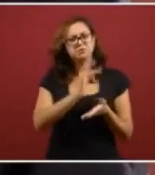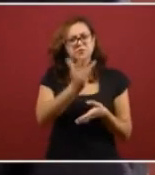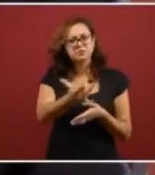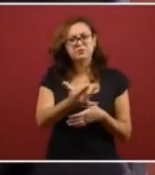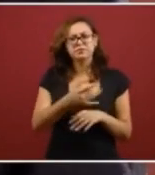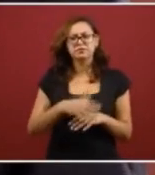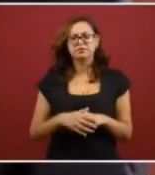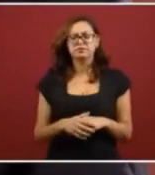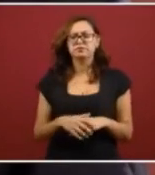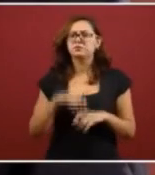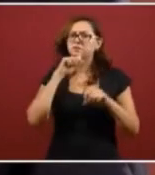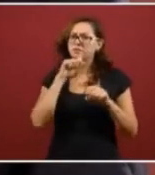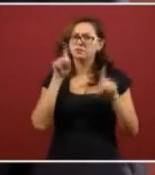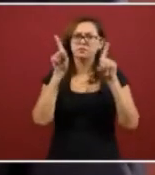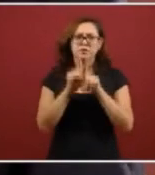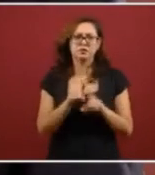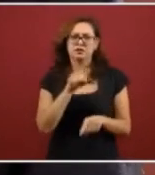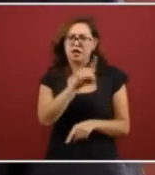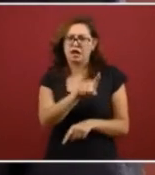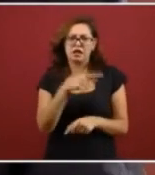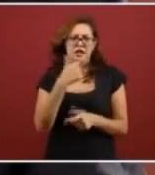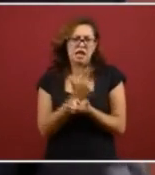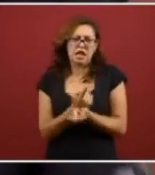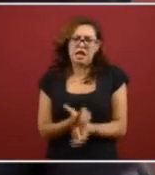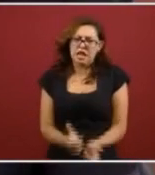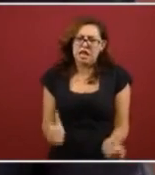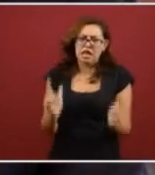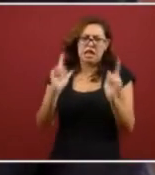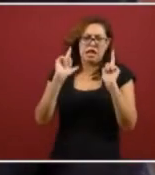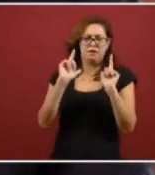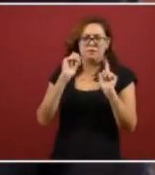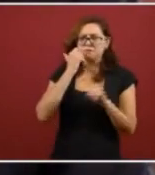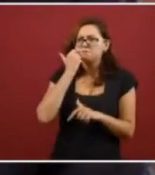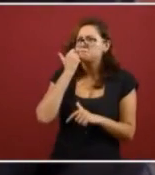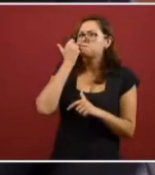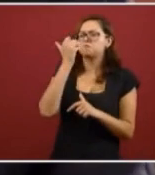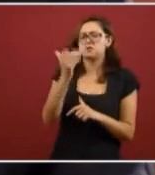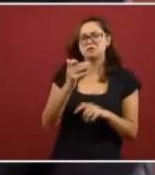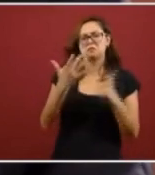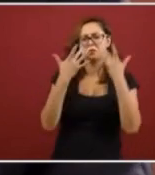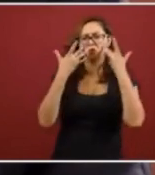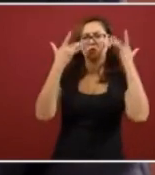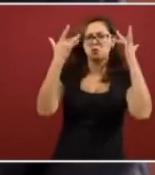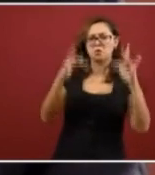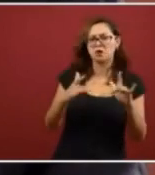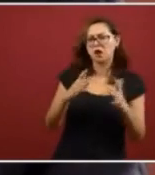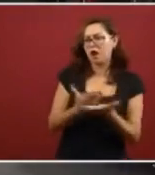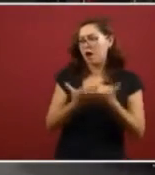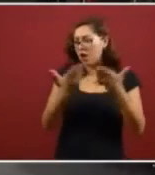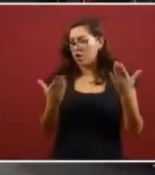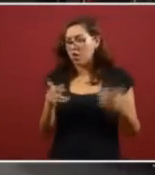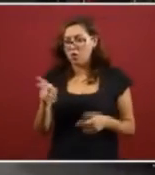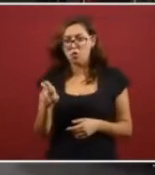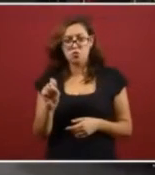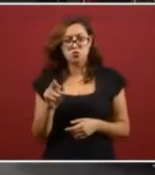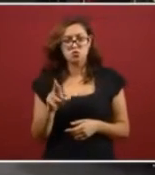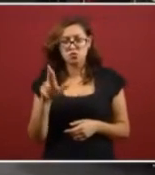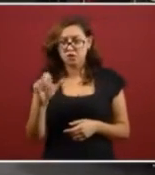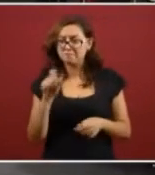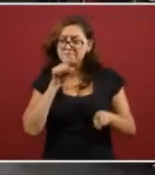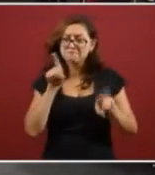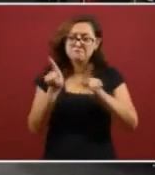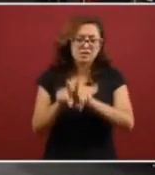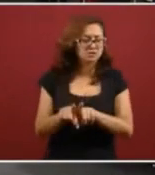De manera libre. And also in a free way, he decided to Carlos. Quit as y Carlos